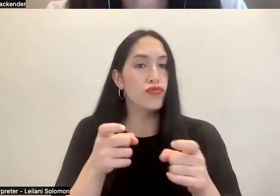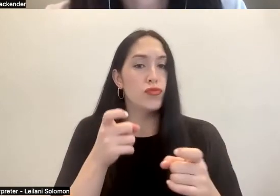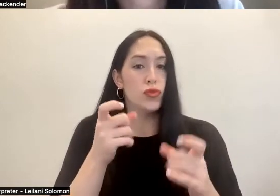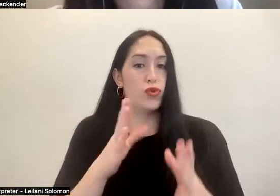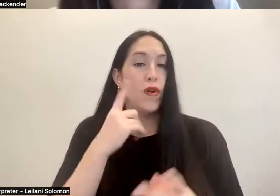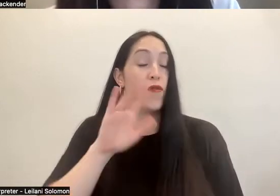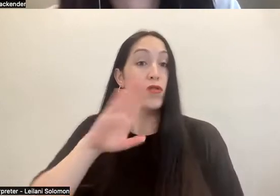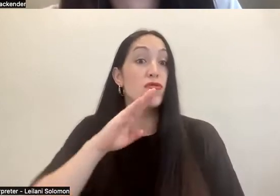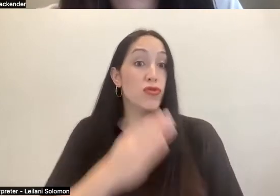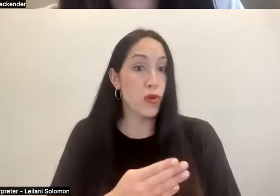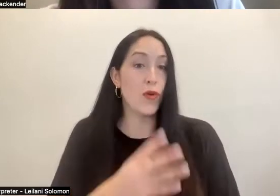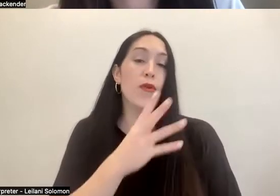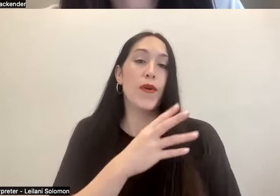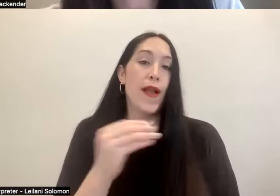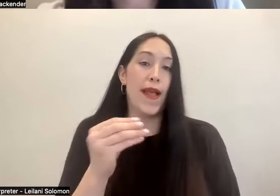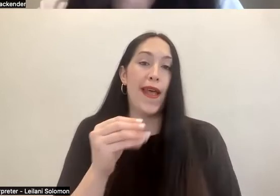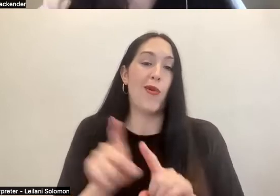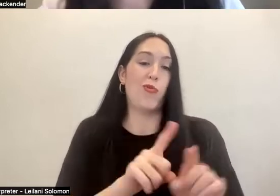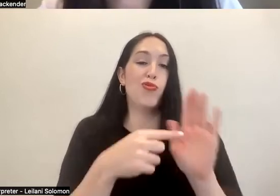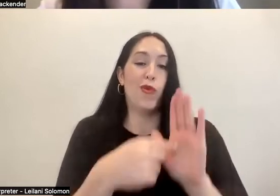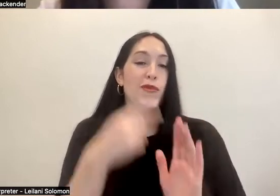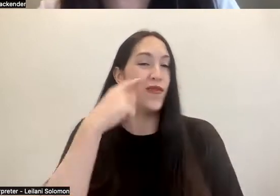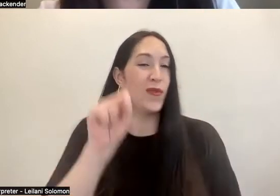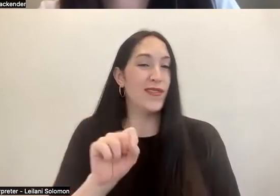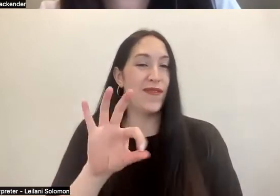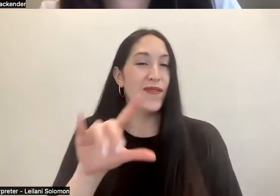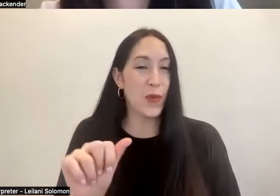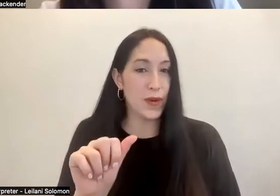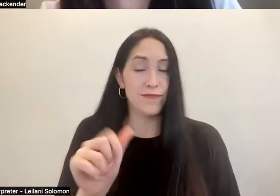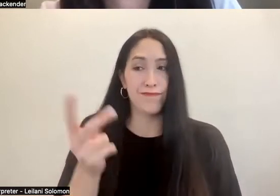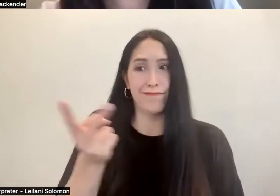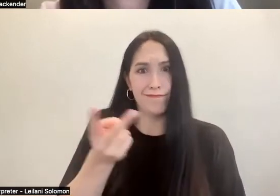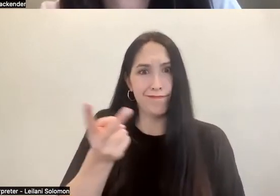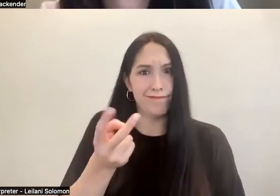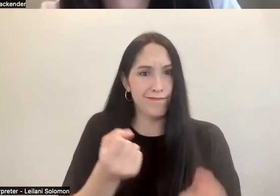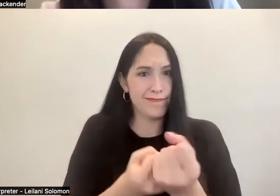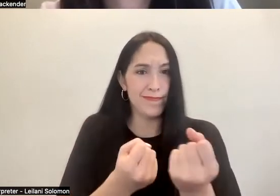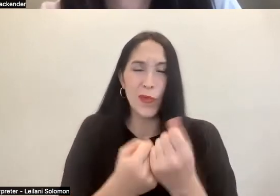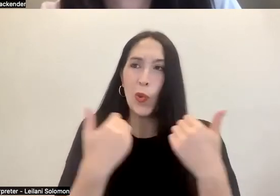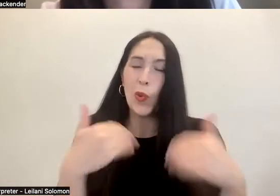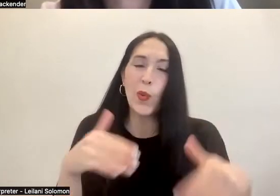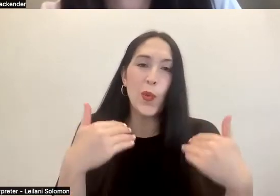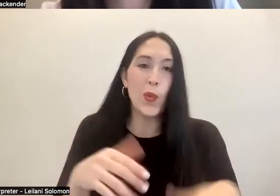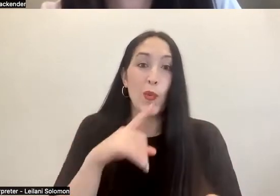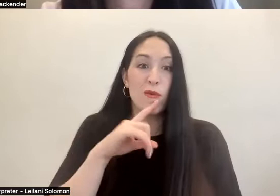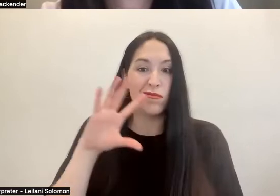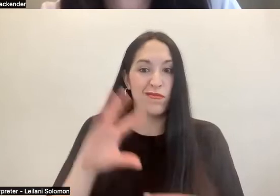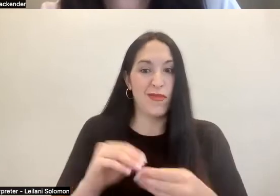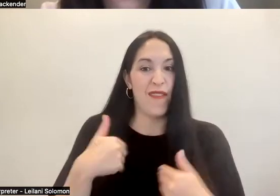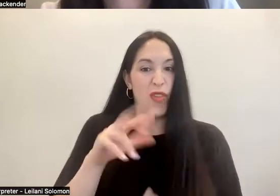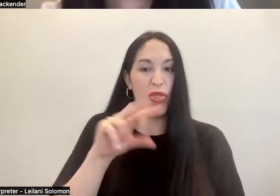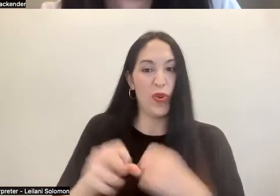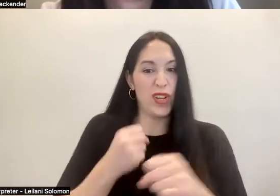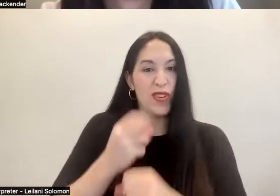in the South Florida area. These two advocates collectively bring more than 30 years in their respective industries and are